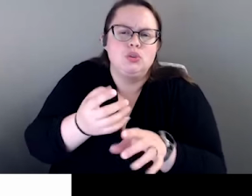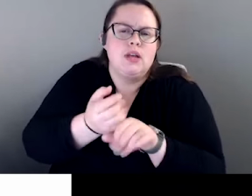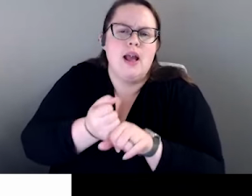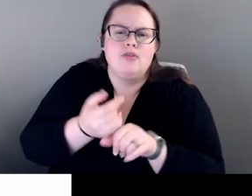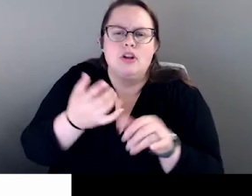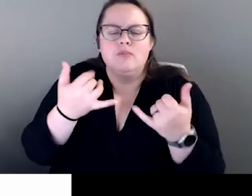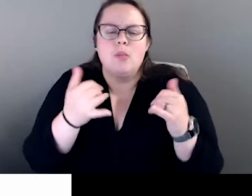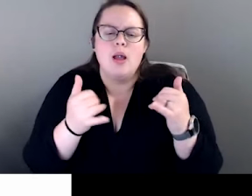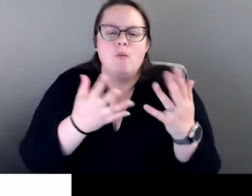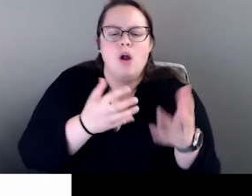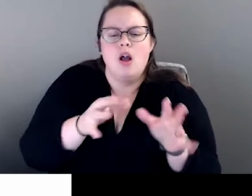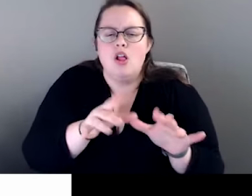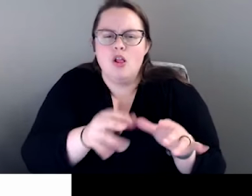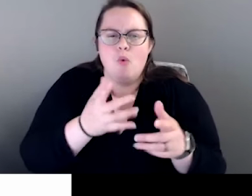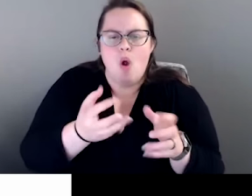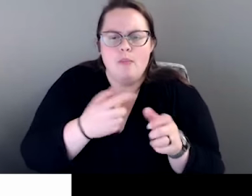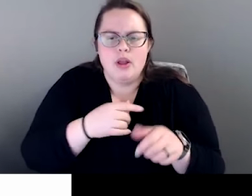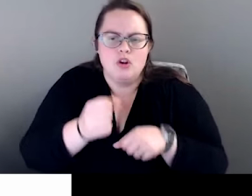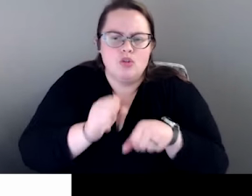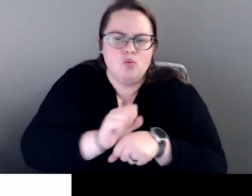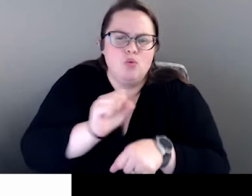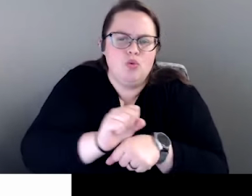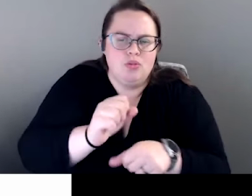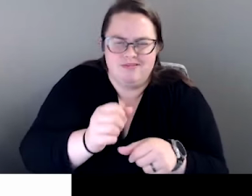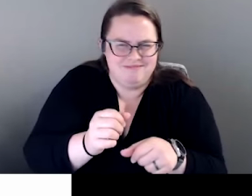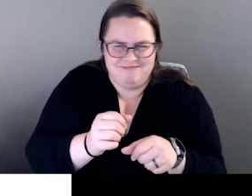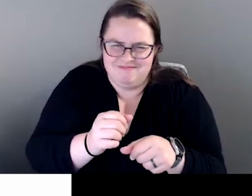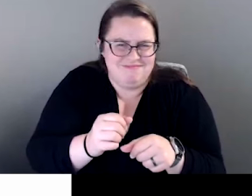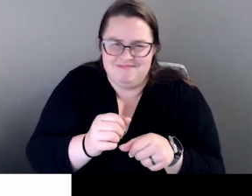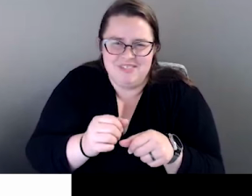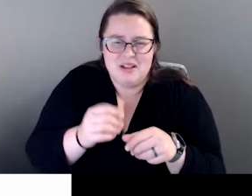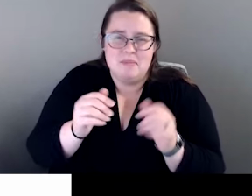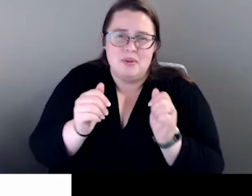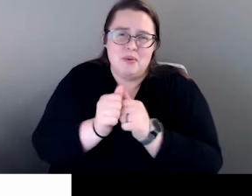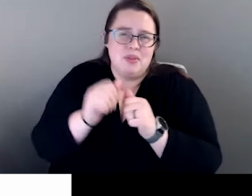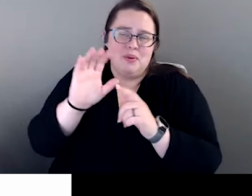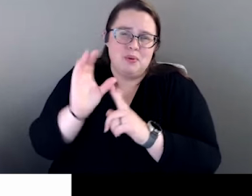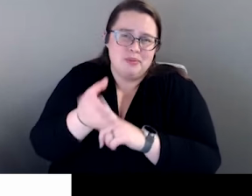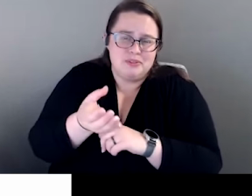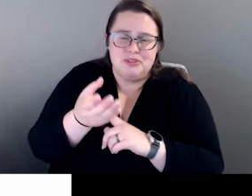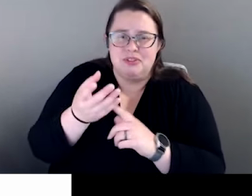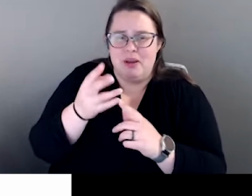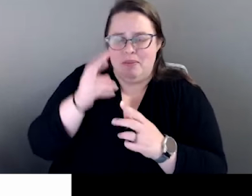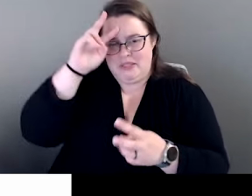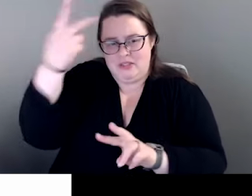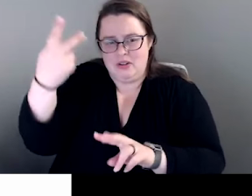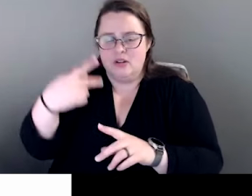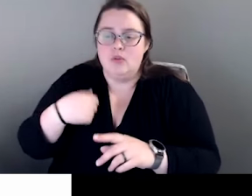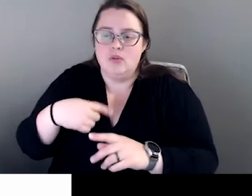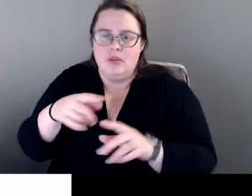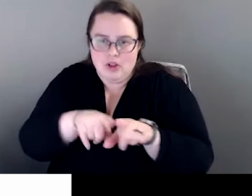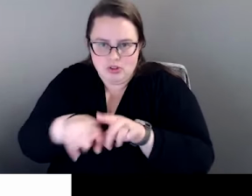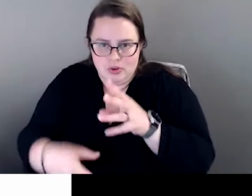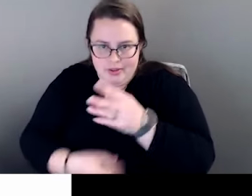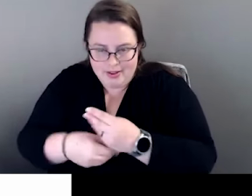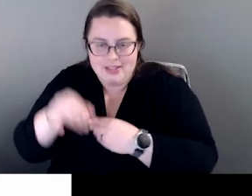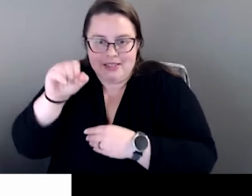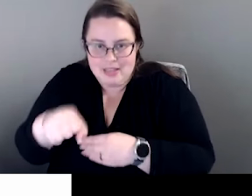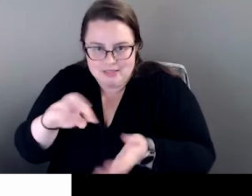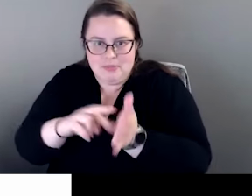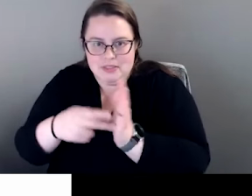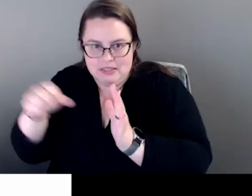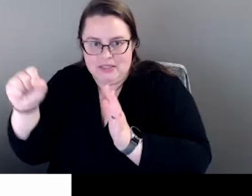So that's the, you know, with cultures and stuff like that, that's the misconception, right? And so that's why, you know, we say yes means yes, because yes, there's